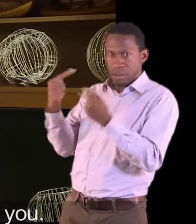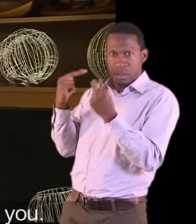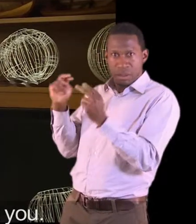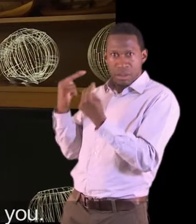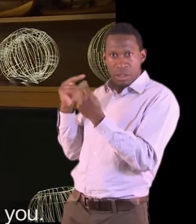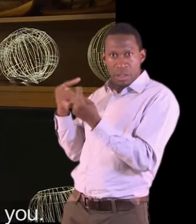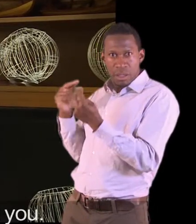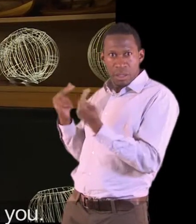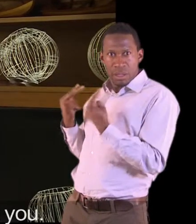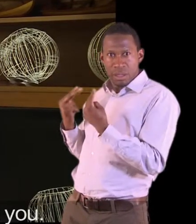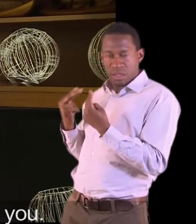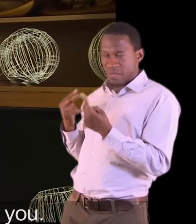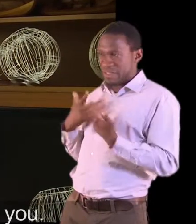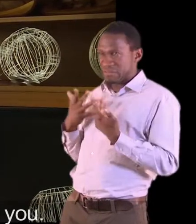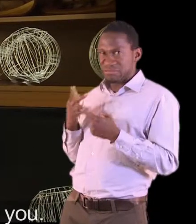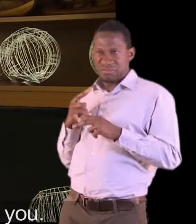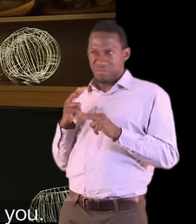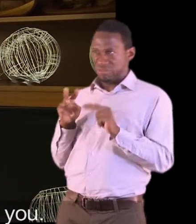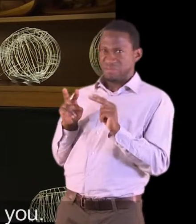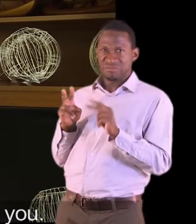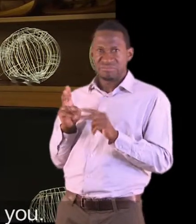some almost laughing at you.